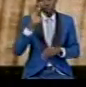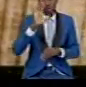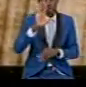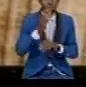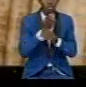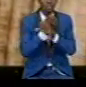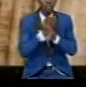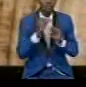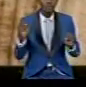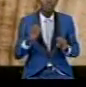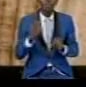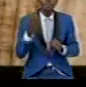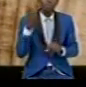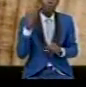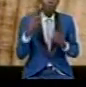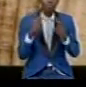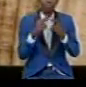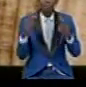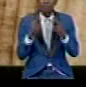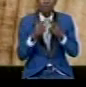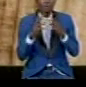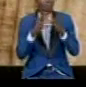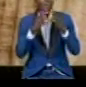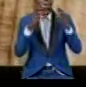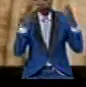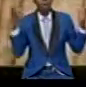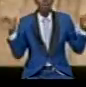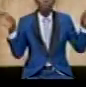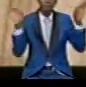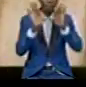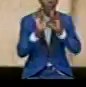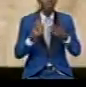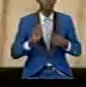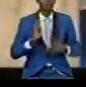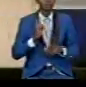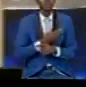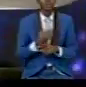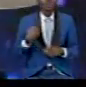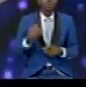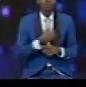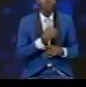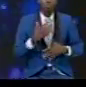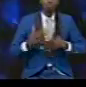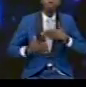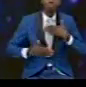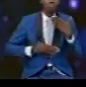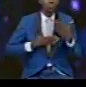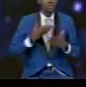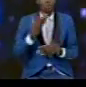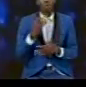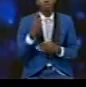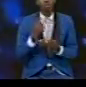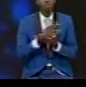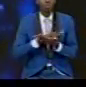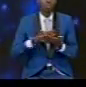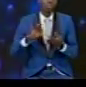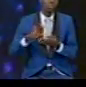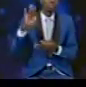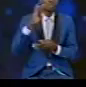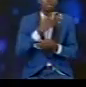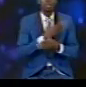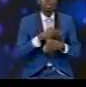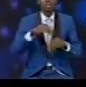was very much important to us, with joy, the joy of the Holy Ghost. And then